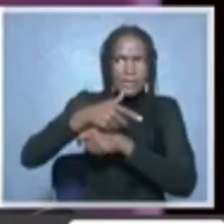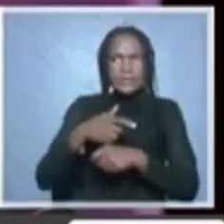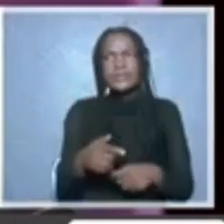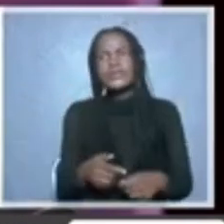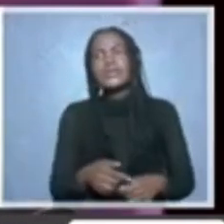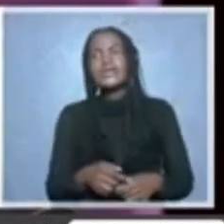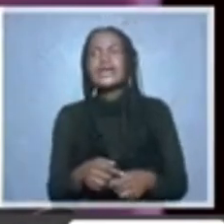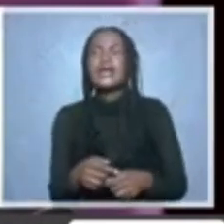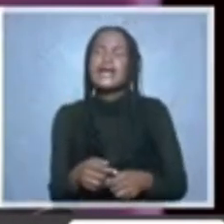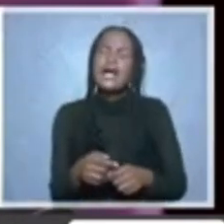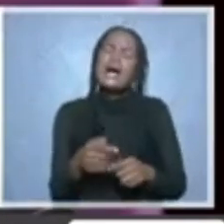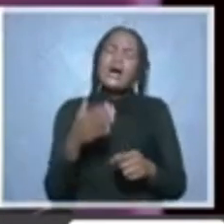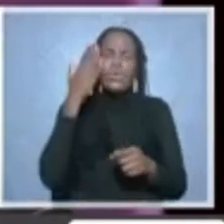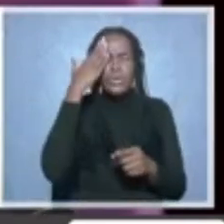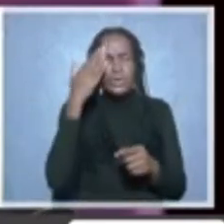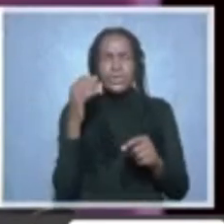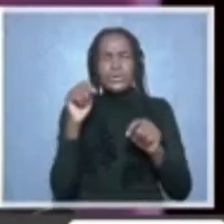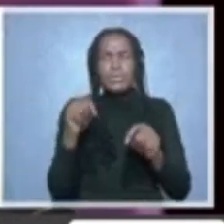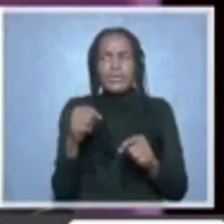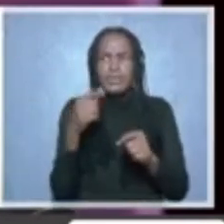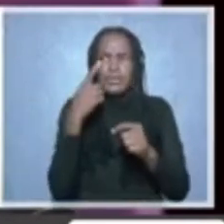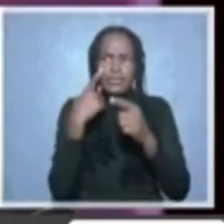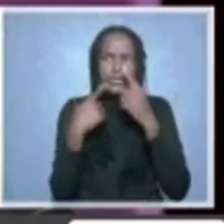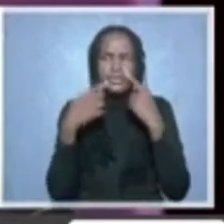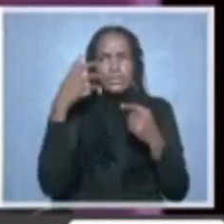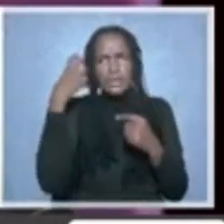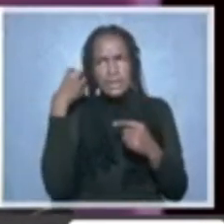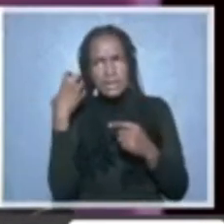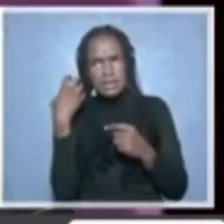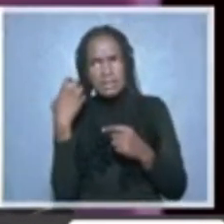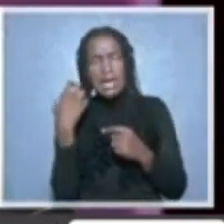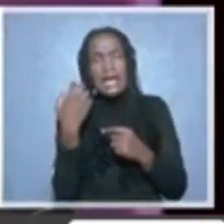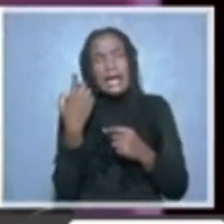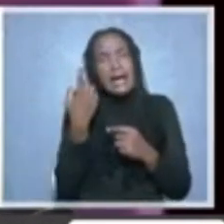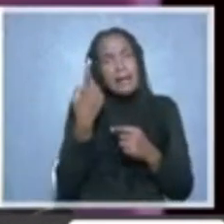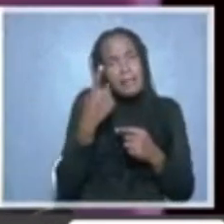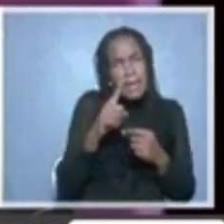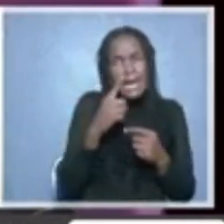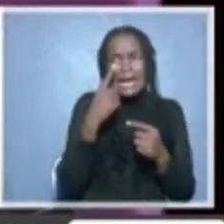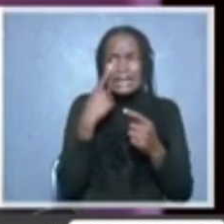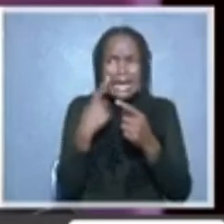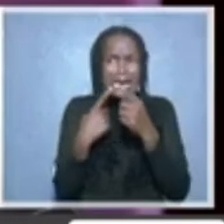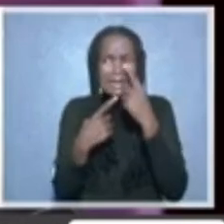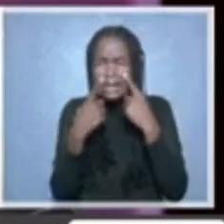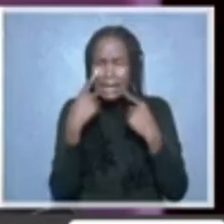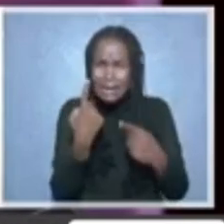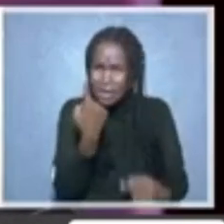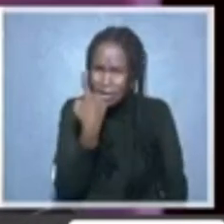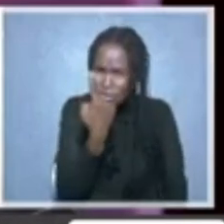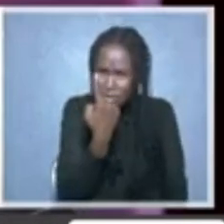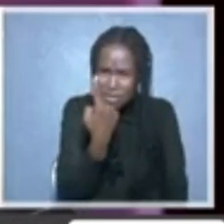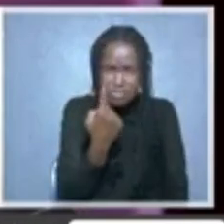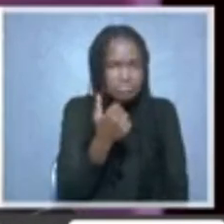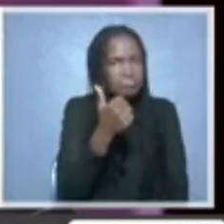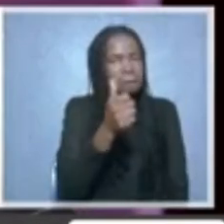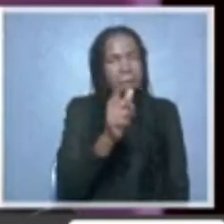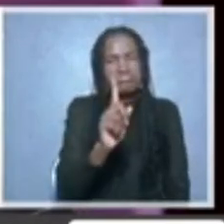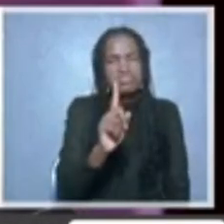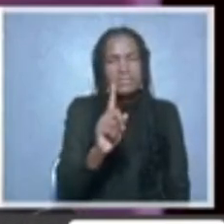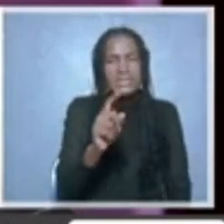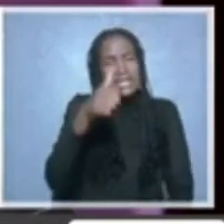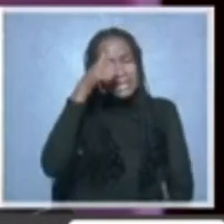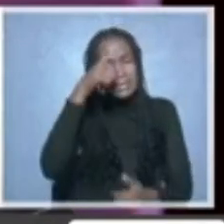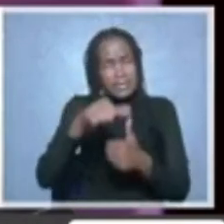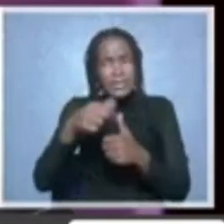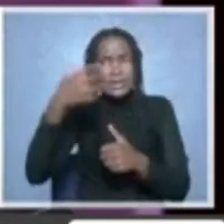state of mourning, but we've also been saying that we should also celebrate a life well lived.